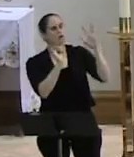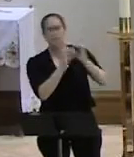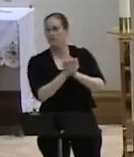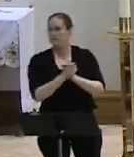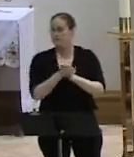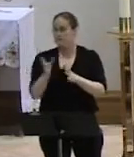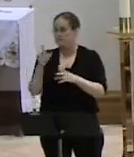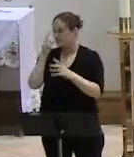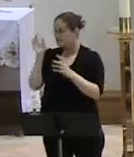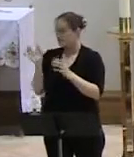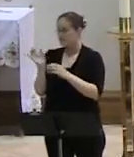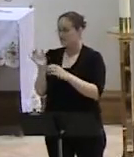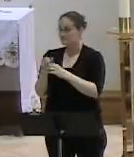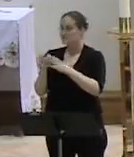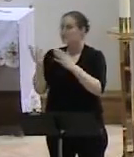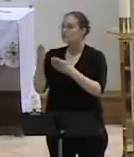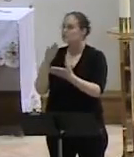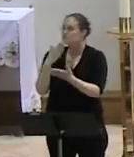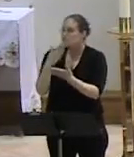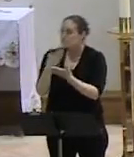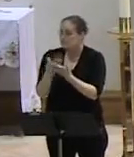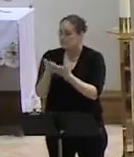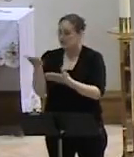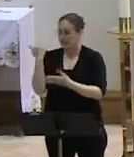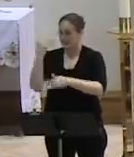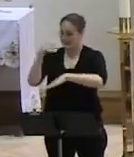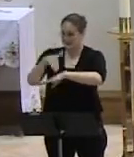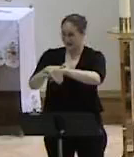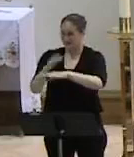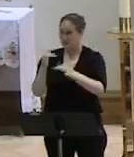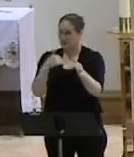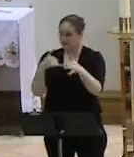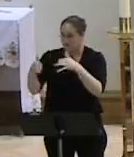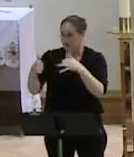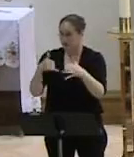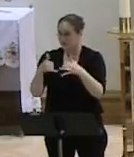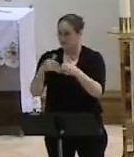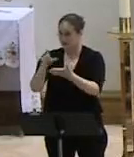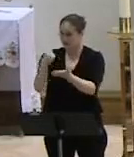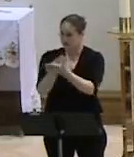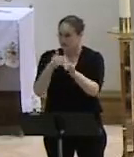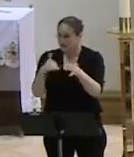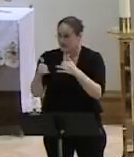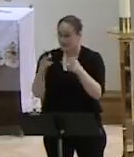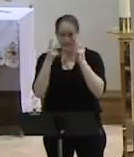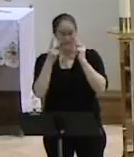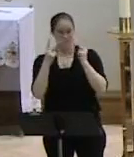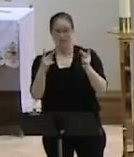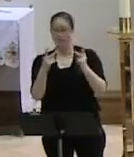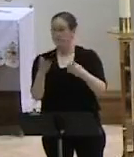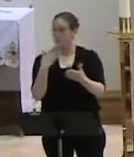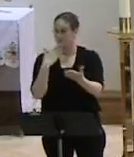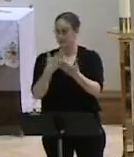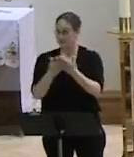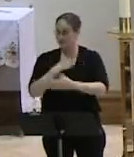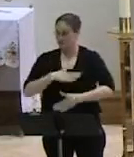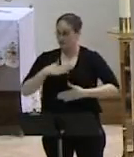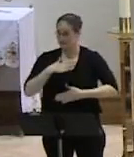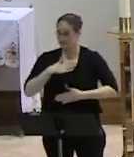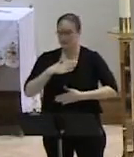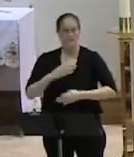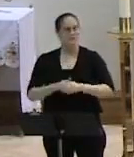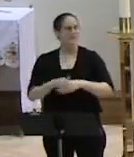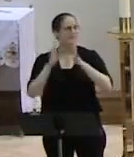that you have. They've put on some great parties for you. Last night, I was at some great parties. And I have to tell you, Seth, you had a great